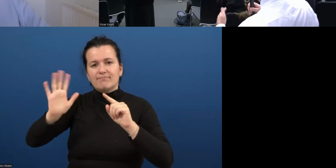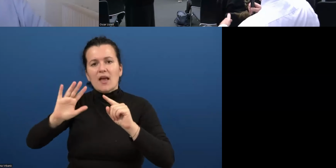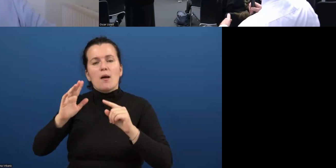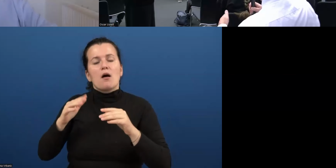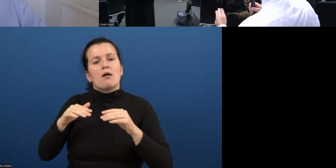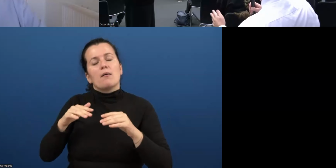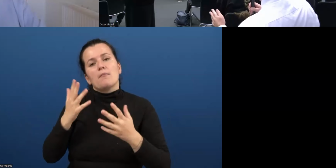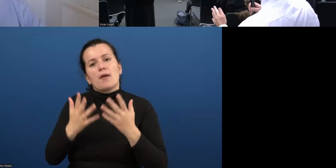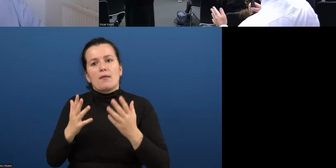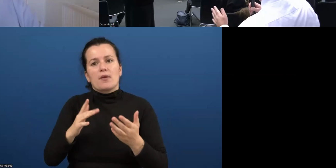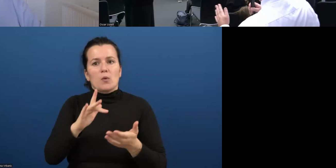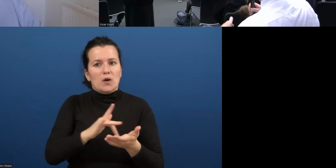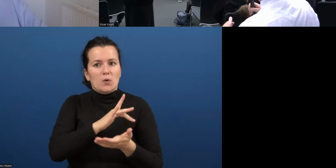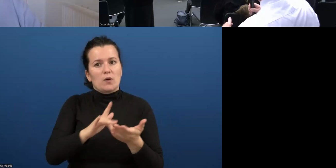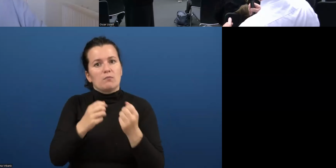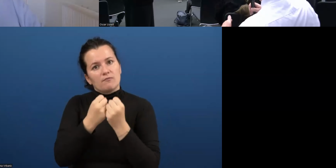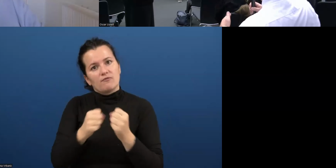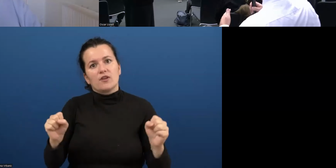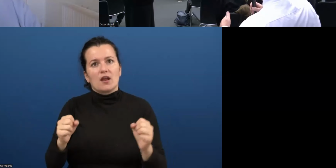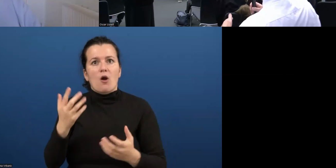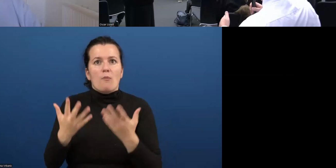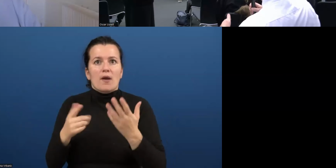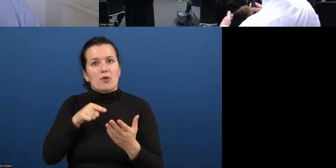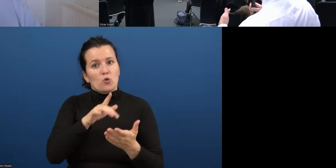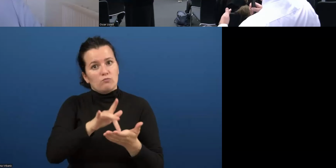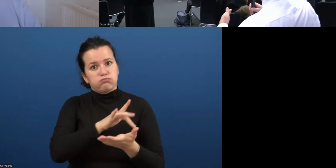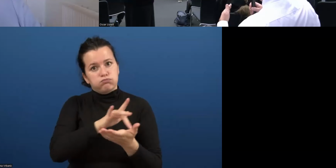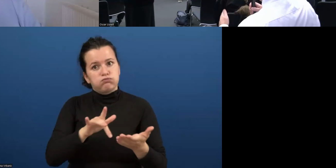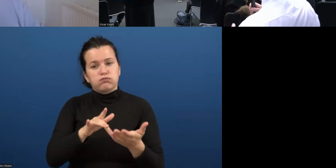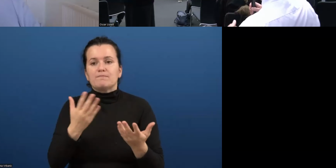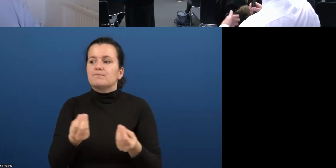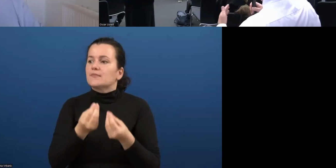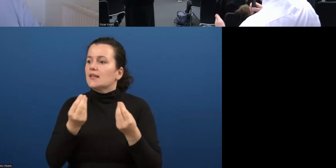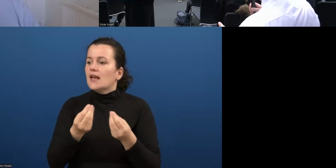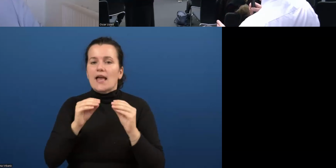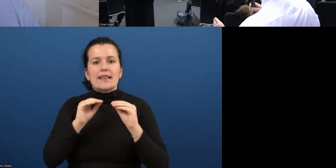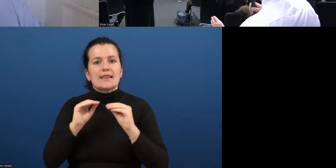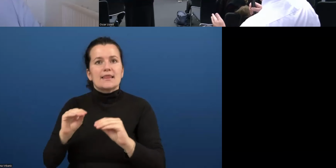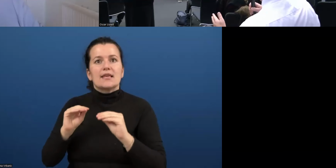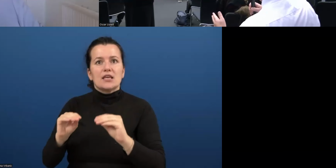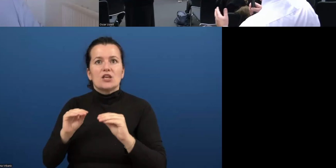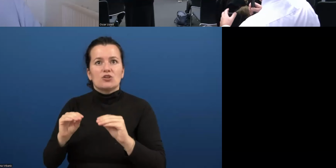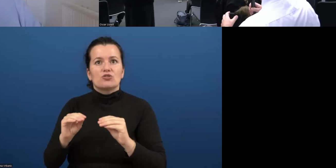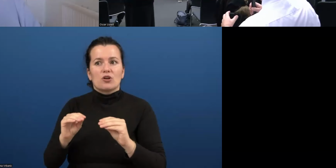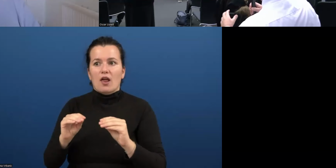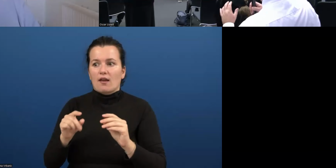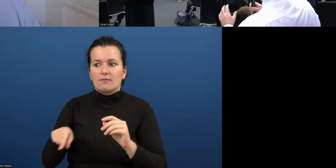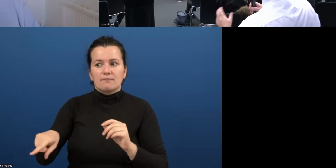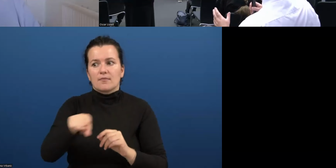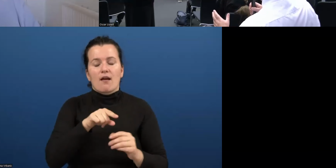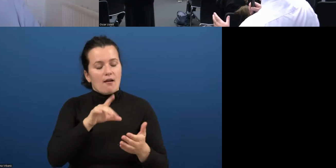the order or the sequence or the ones that are selected, to give people the feel for the sound of how some of those